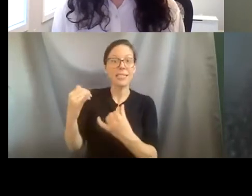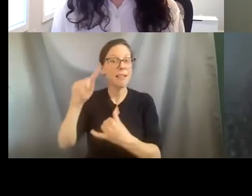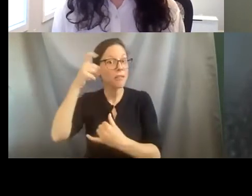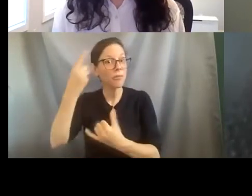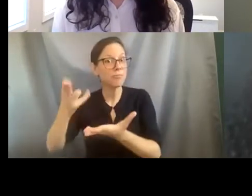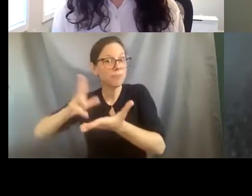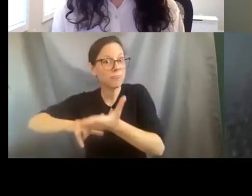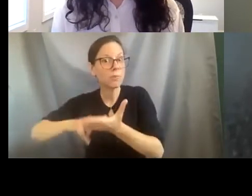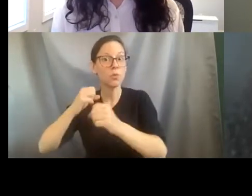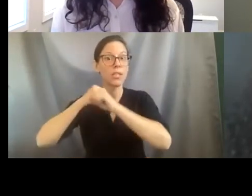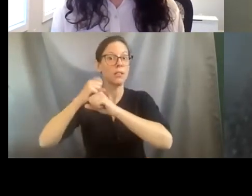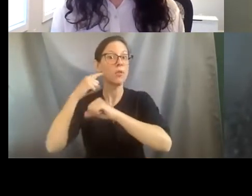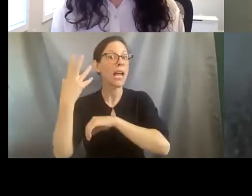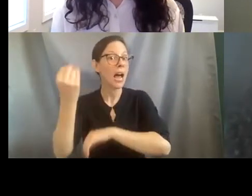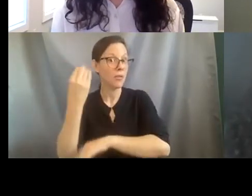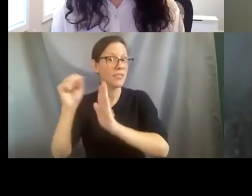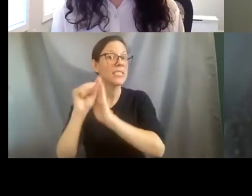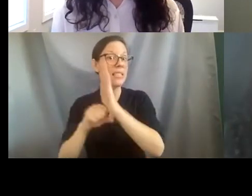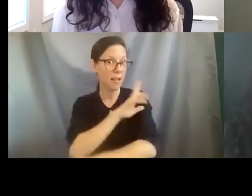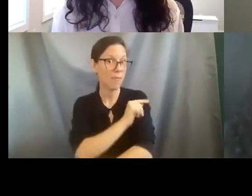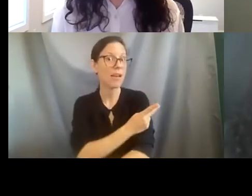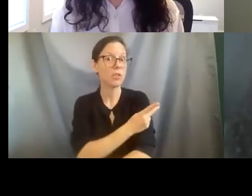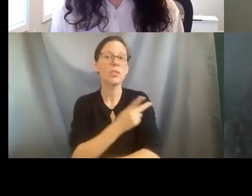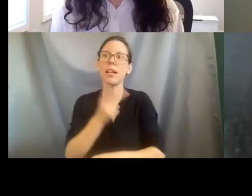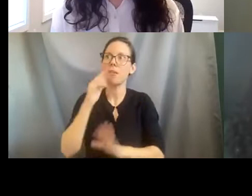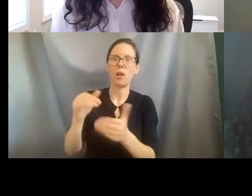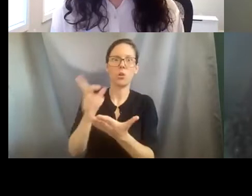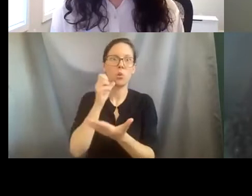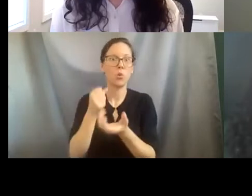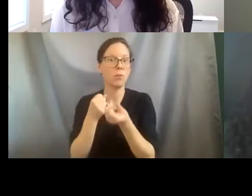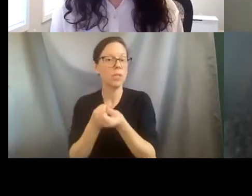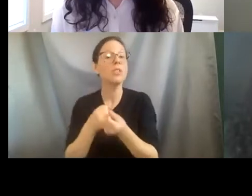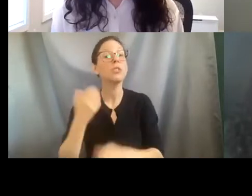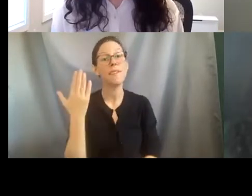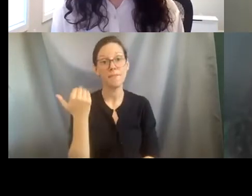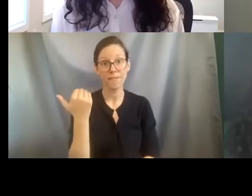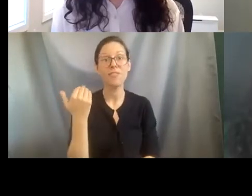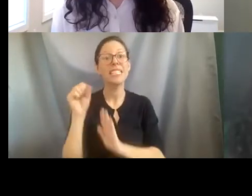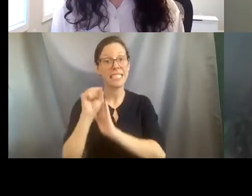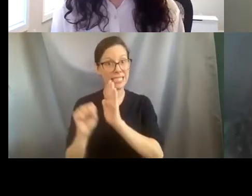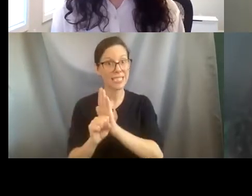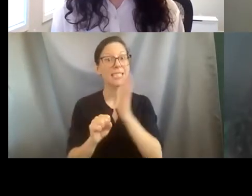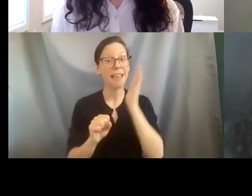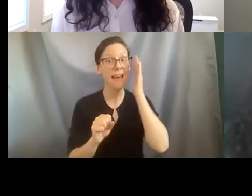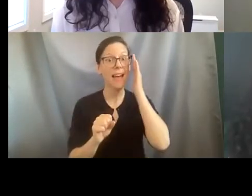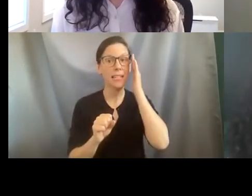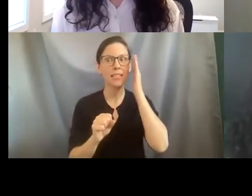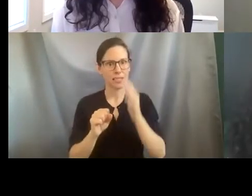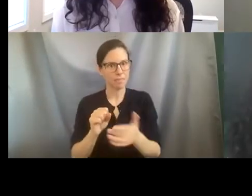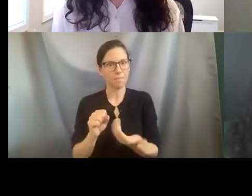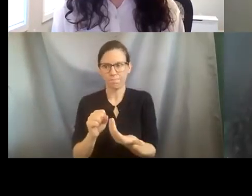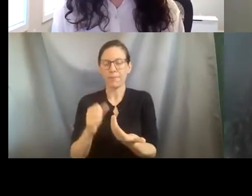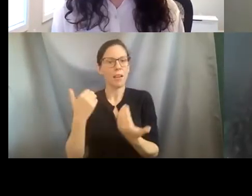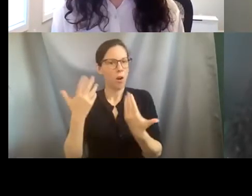them. 15 states in all have abortion rights protections in place. Vermont will likely be the first state